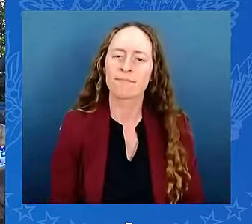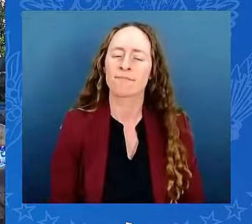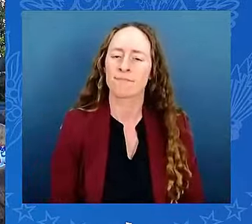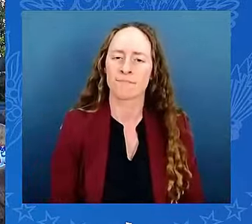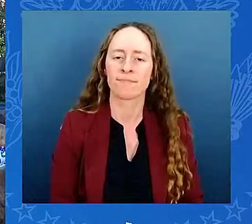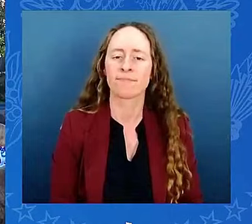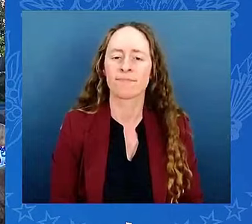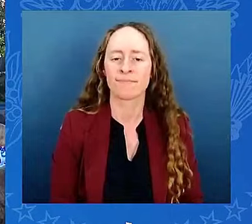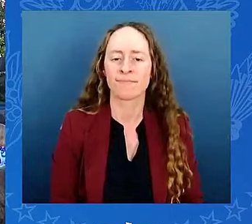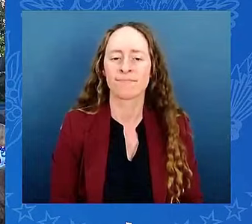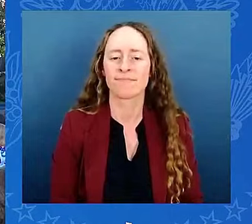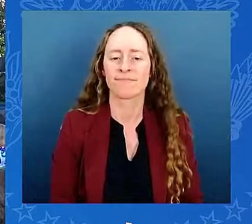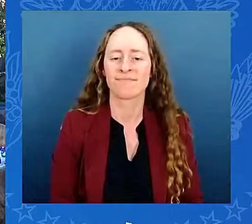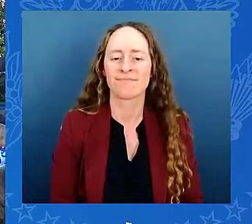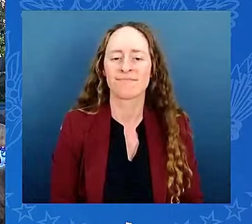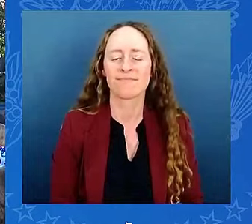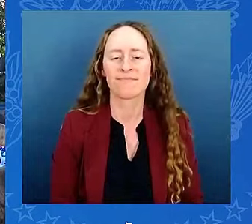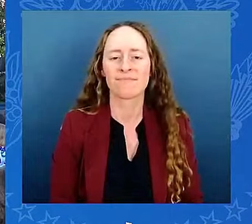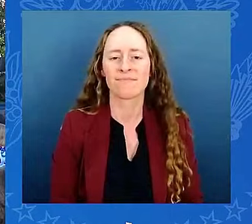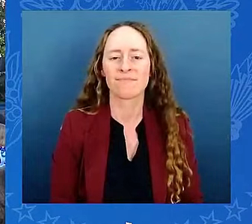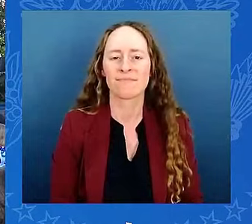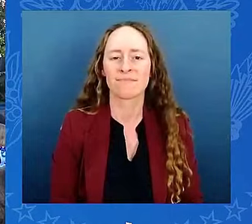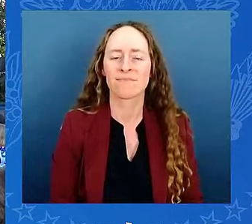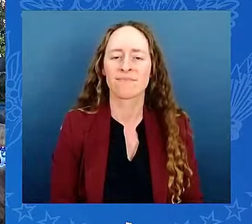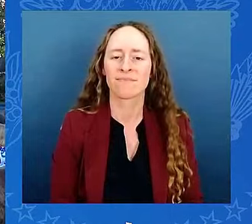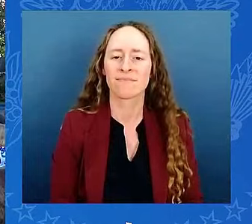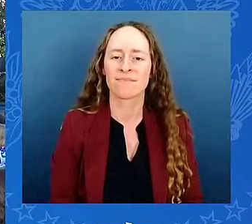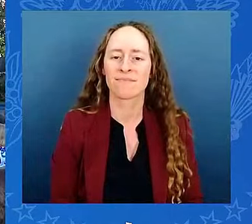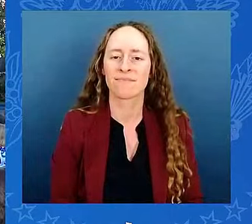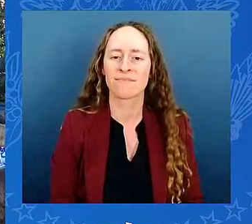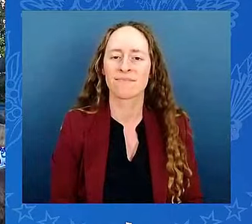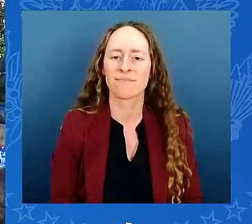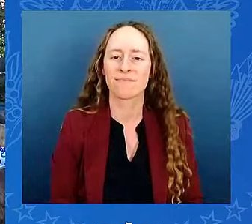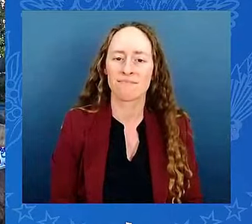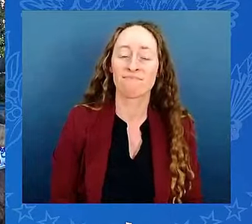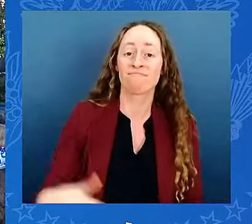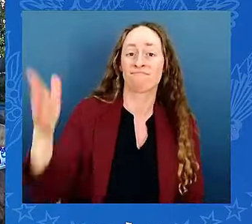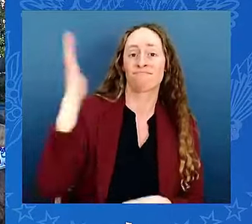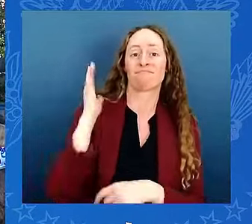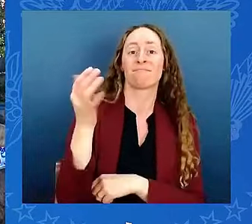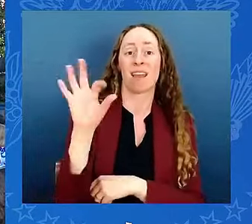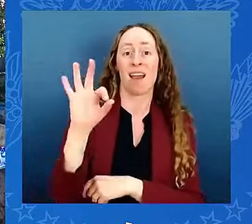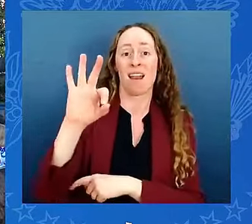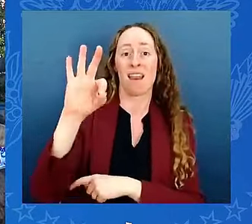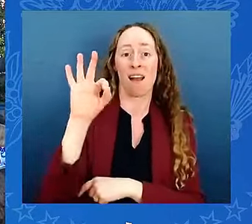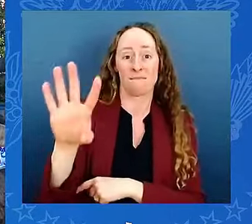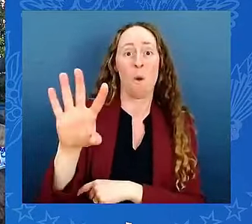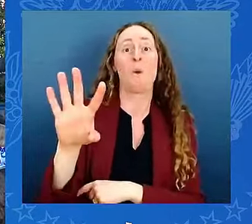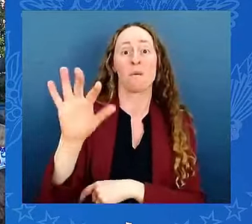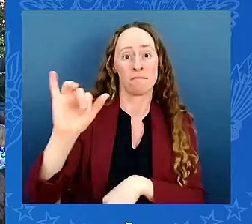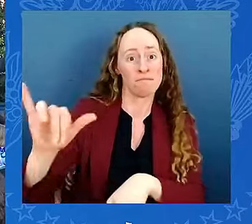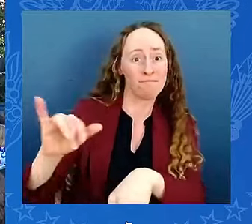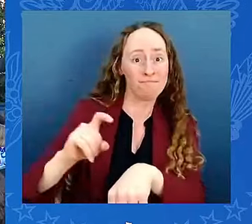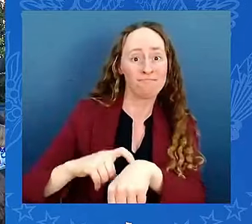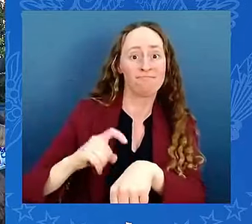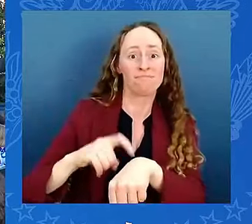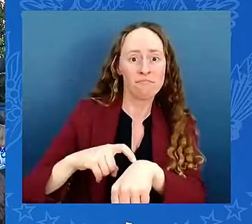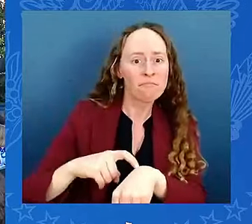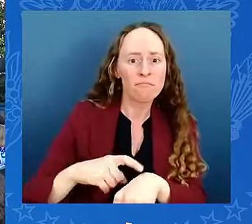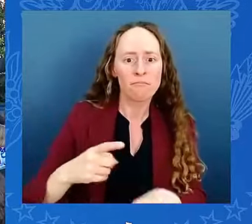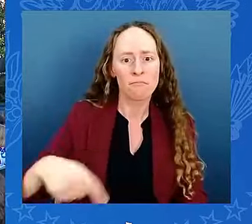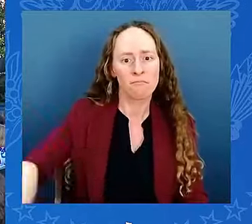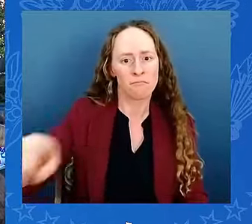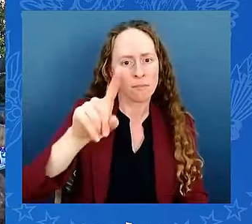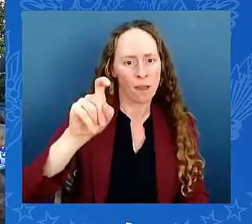What we could not have known in 1994 was that this law would expand from supporting survivors of